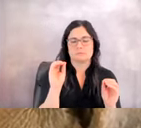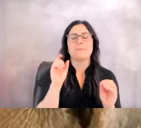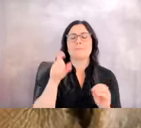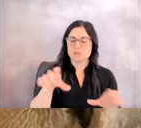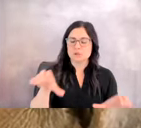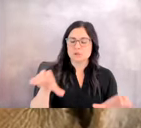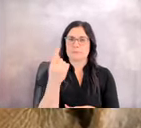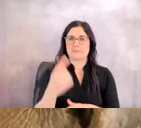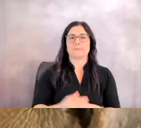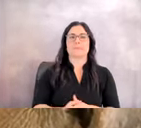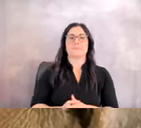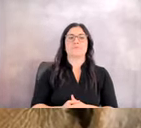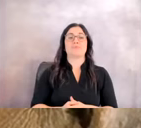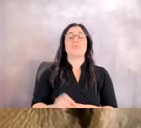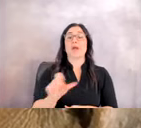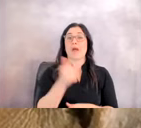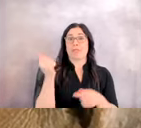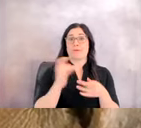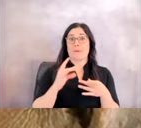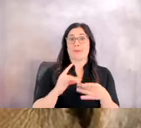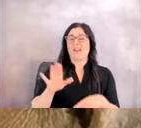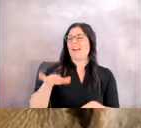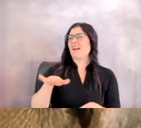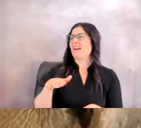Another comment I got was, my dean won't support me.